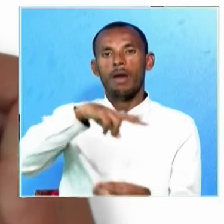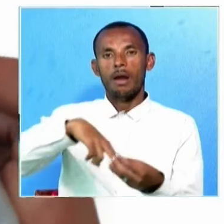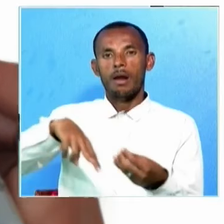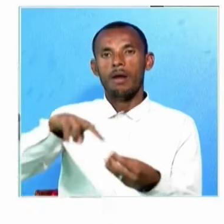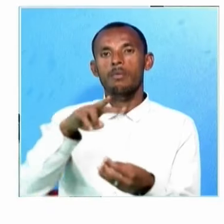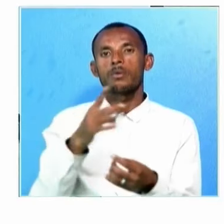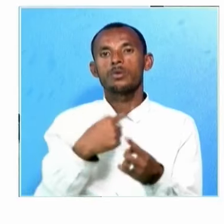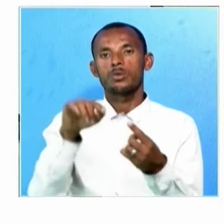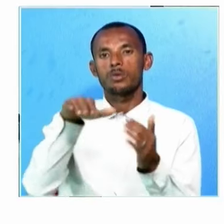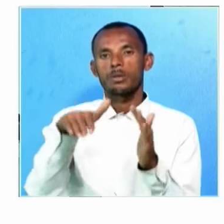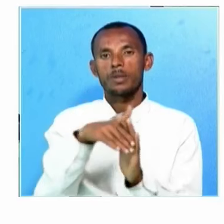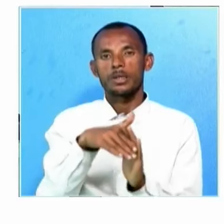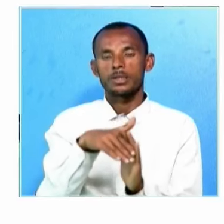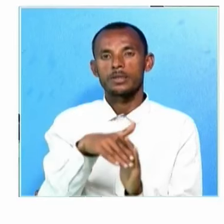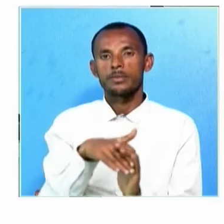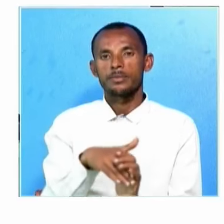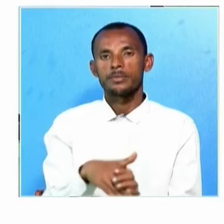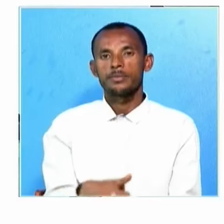to represent